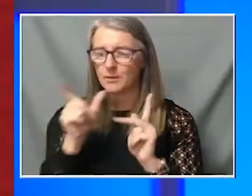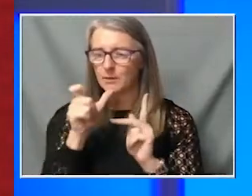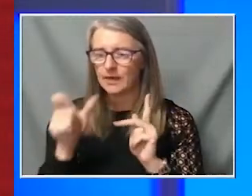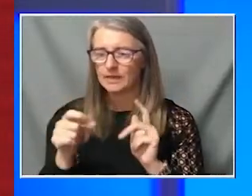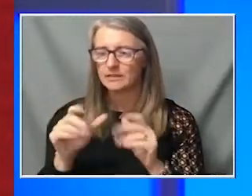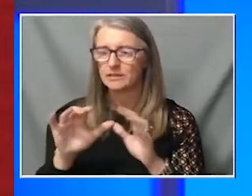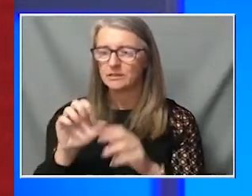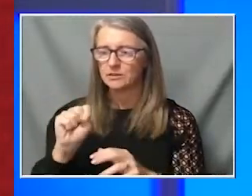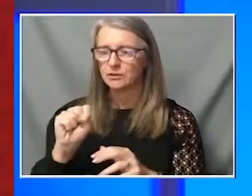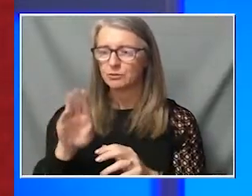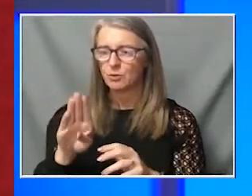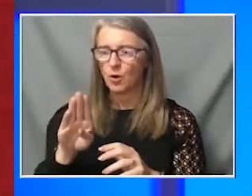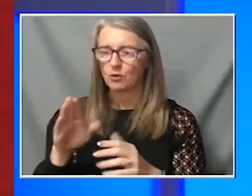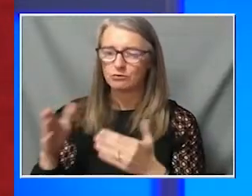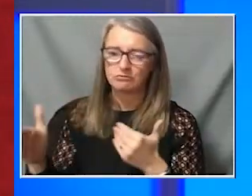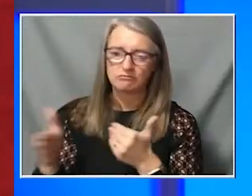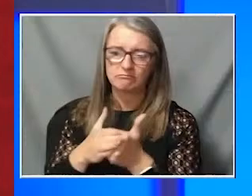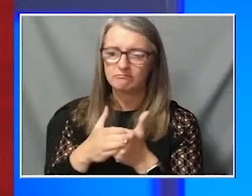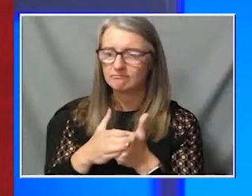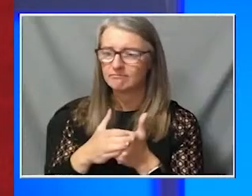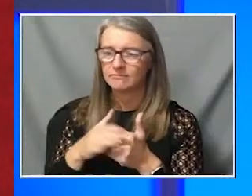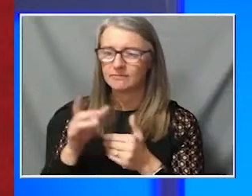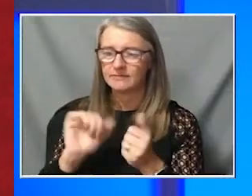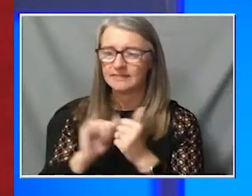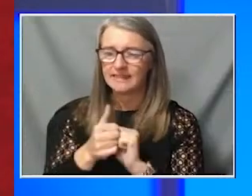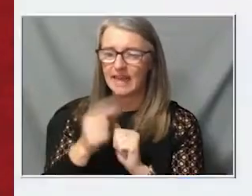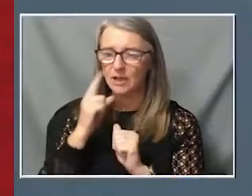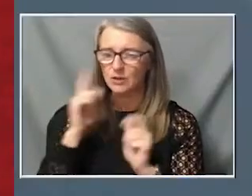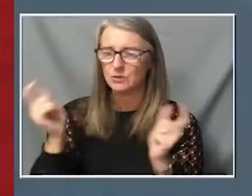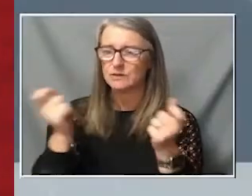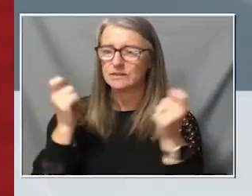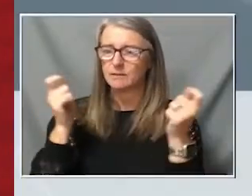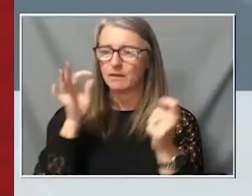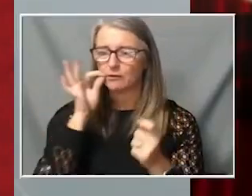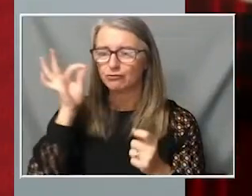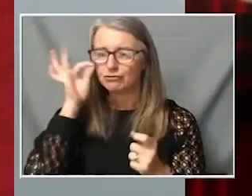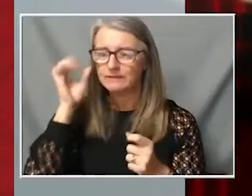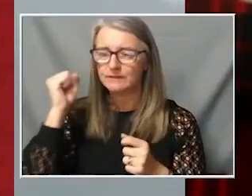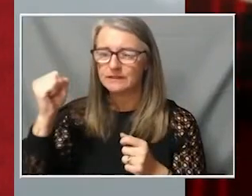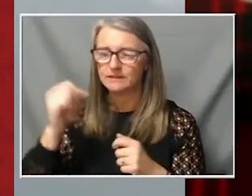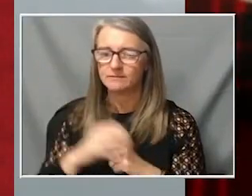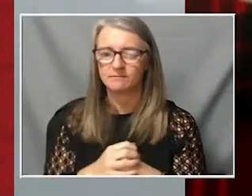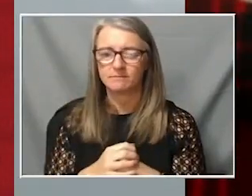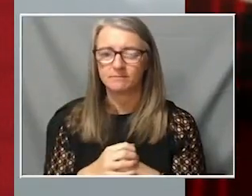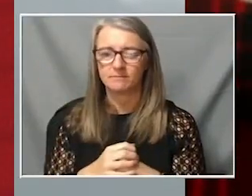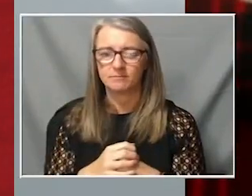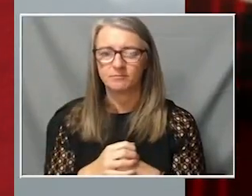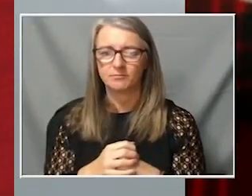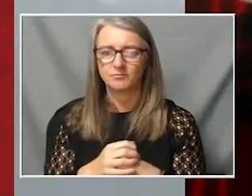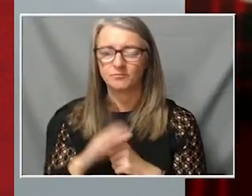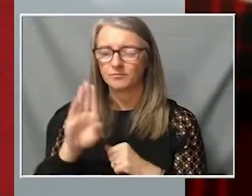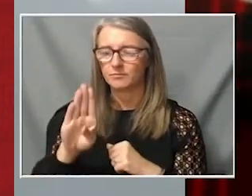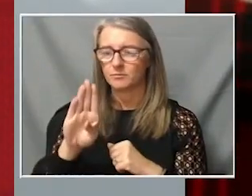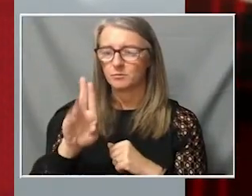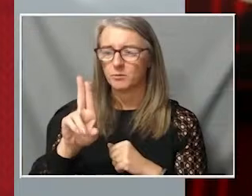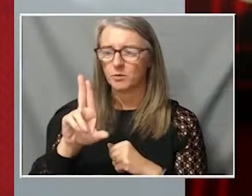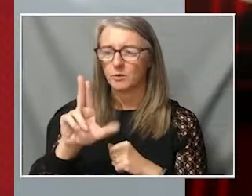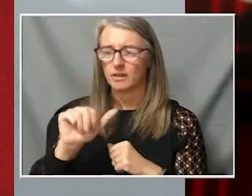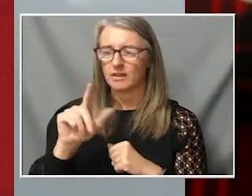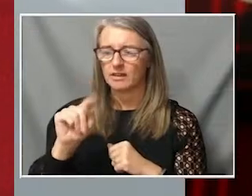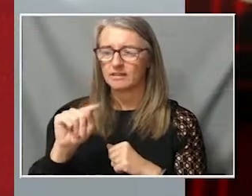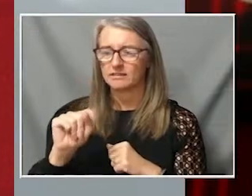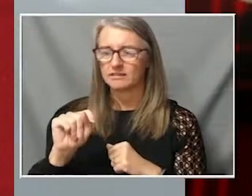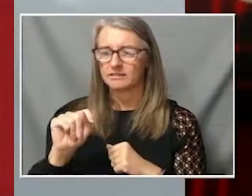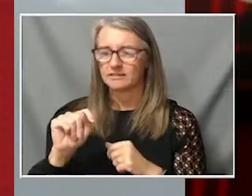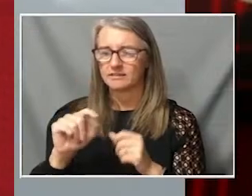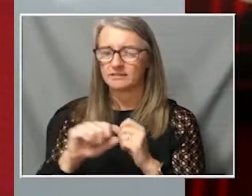just a few days away, we want to see how you celebrate the Chiefs. Check this out. There's Bullet the cat stretching for the end